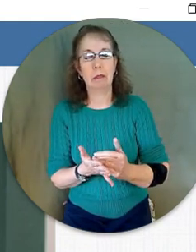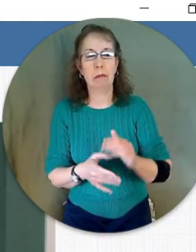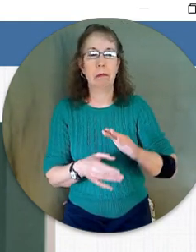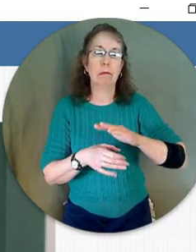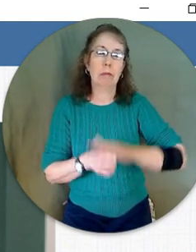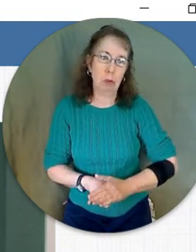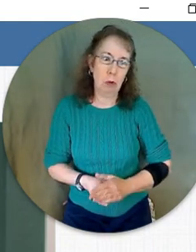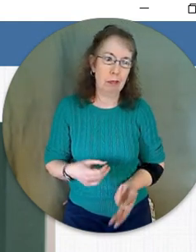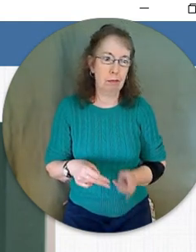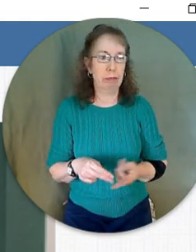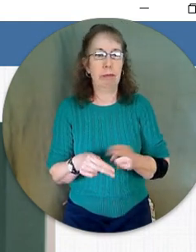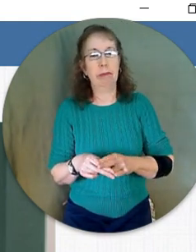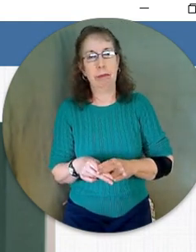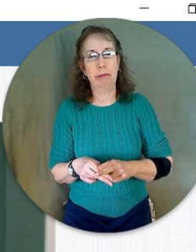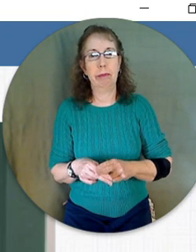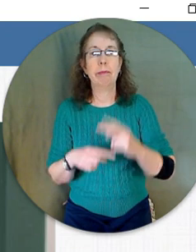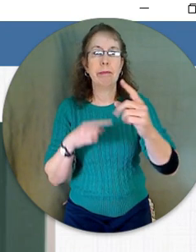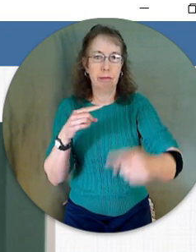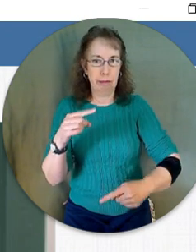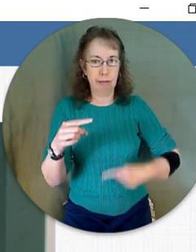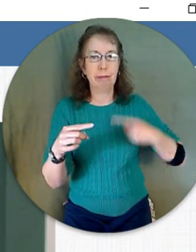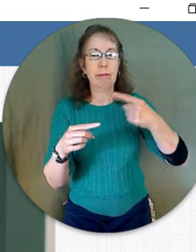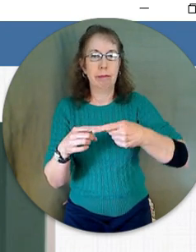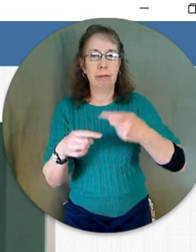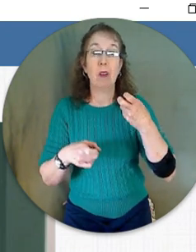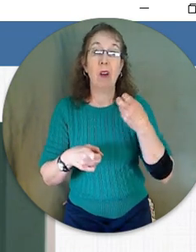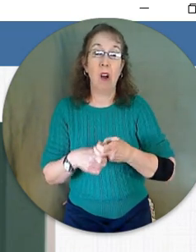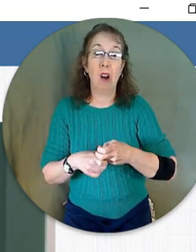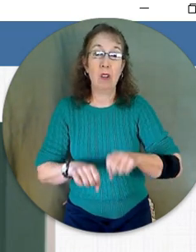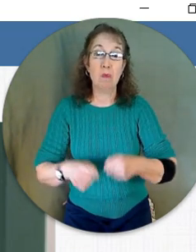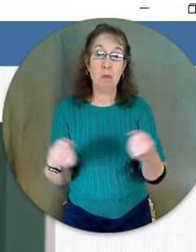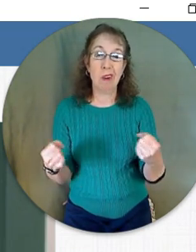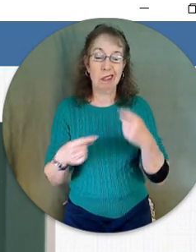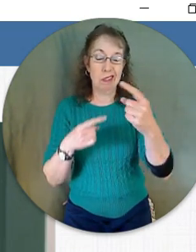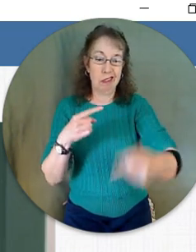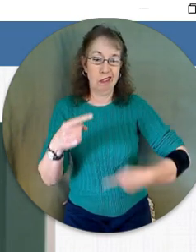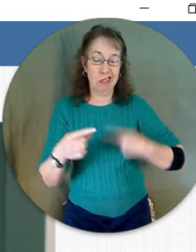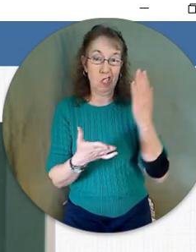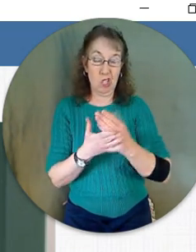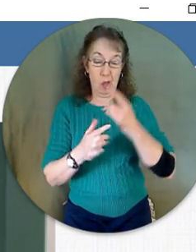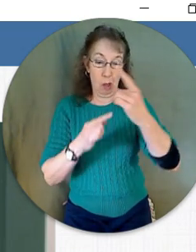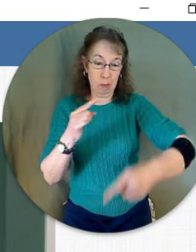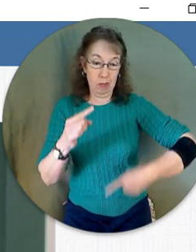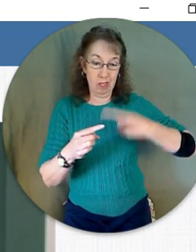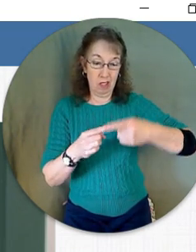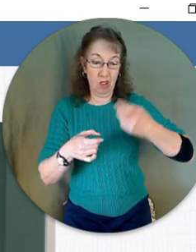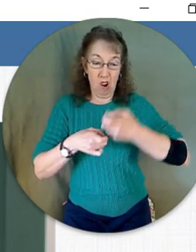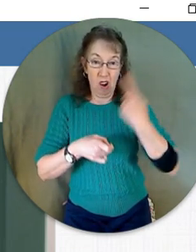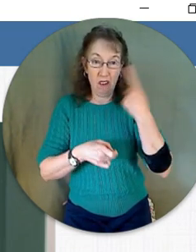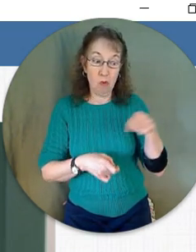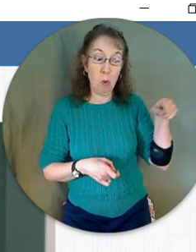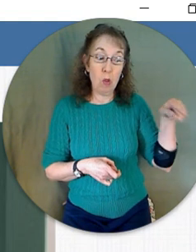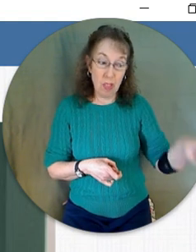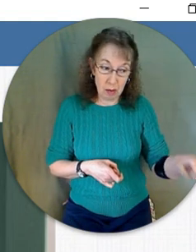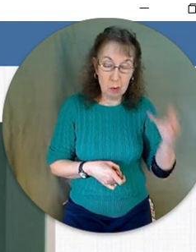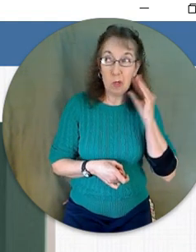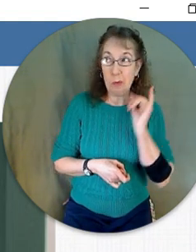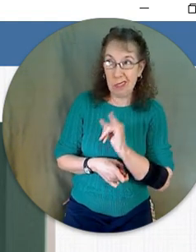building stage. So it's very difficult to break the cycle, very difficult for the abused person to get out of this